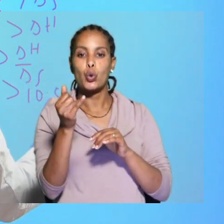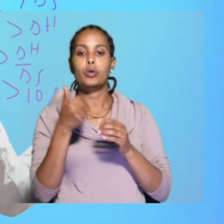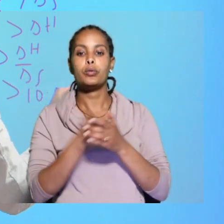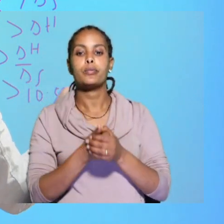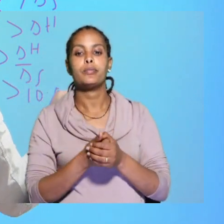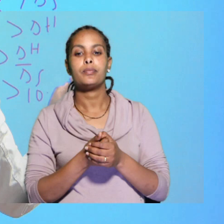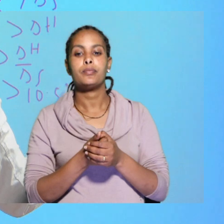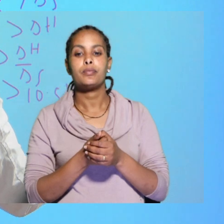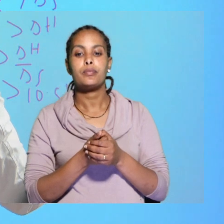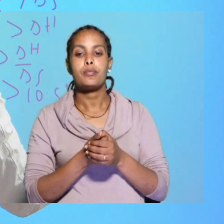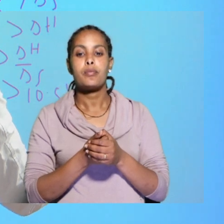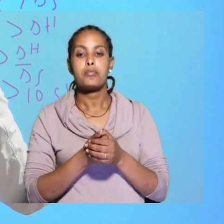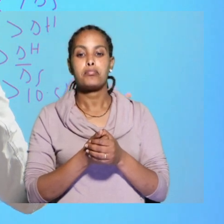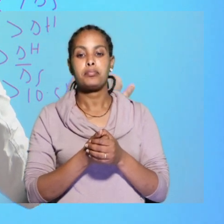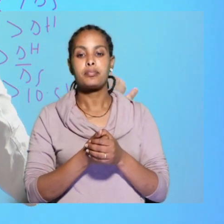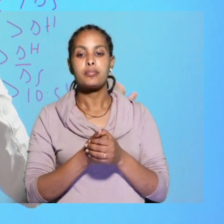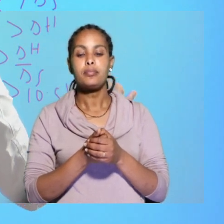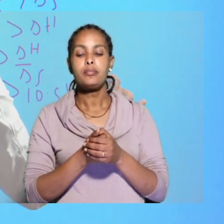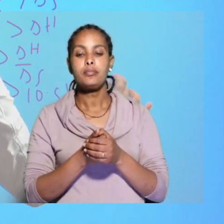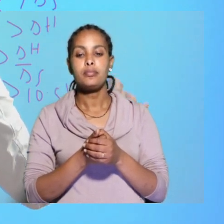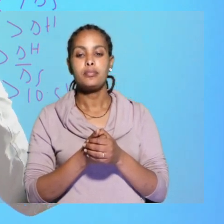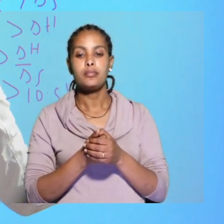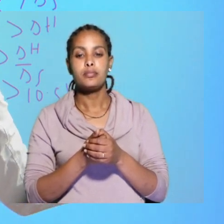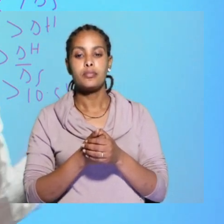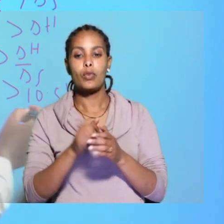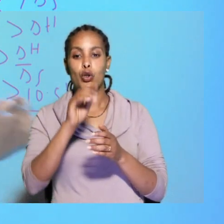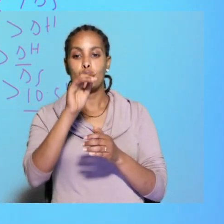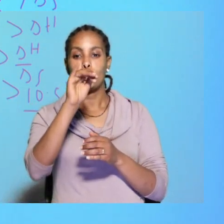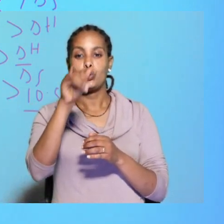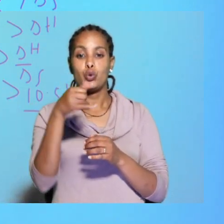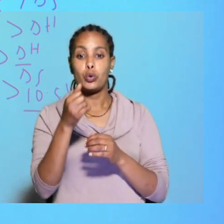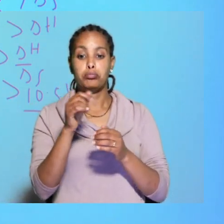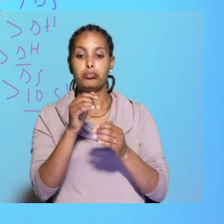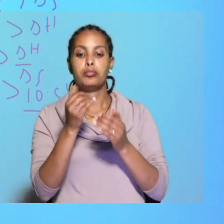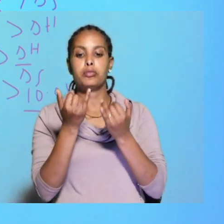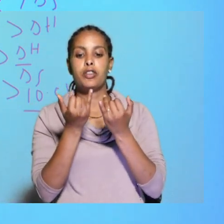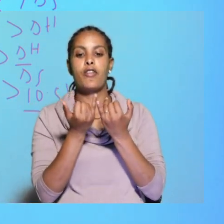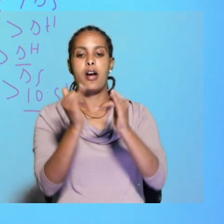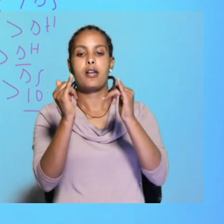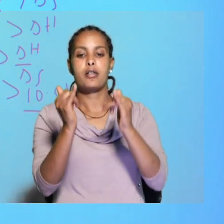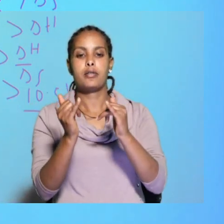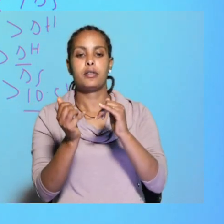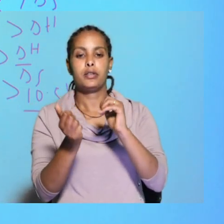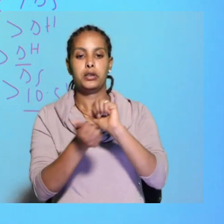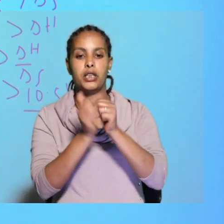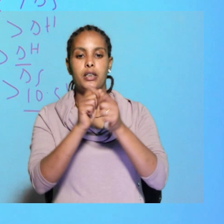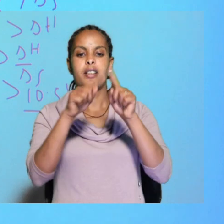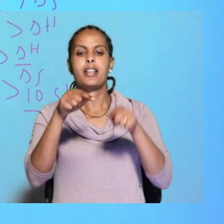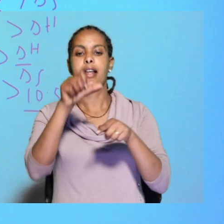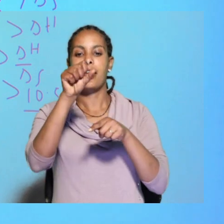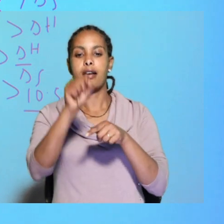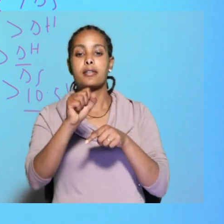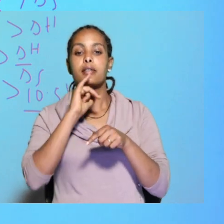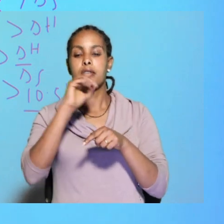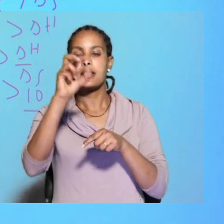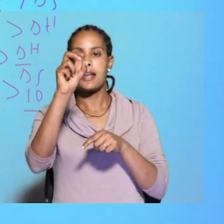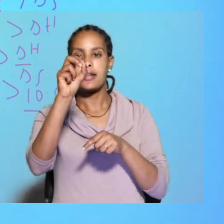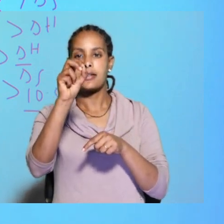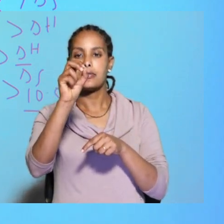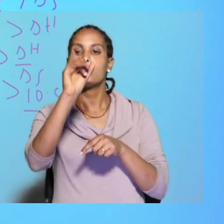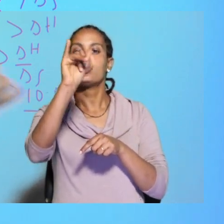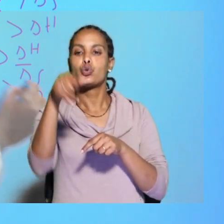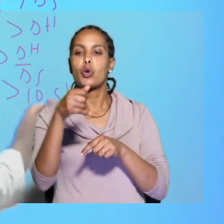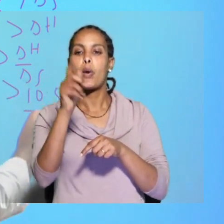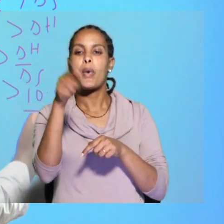10.5 kilo is 10 to the power of 3, 10 raised to 3 joule divided by change in entropy. Delta S is 13 joule per